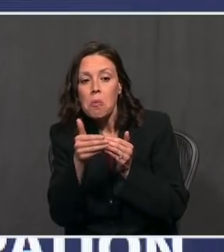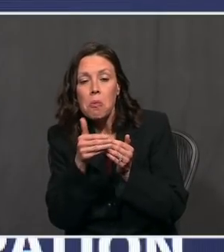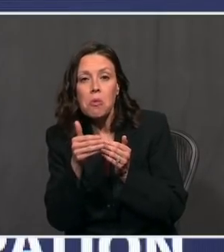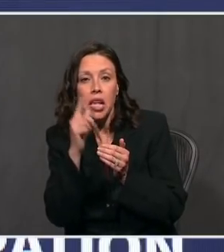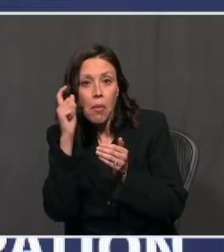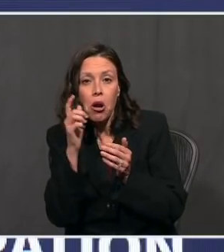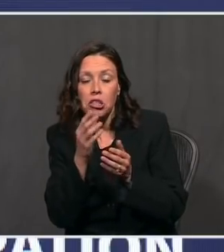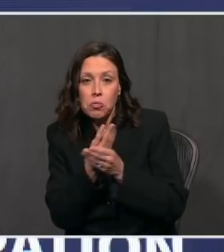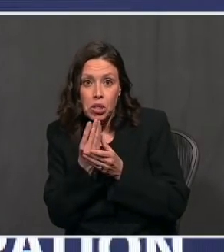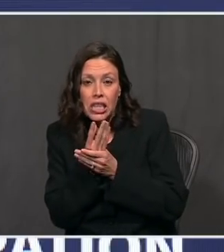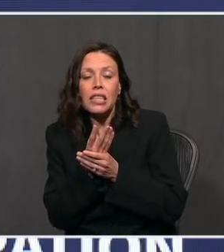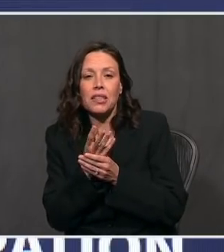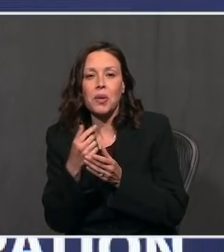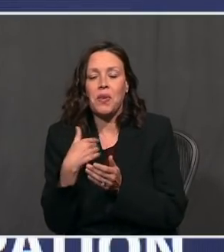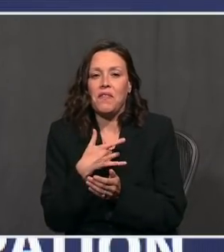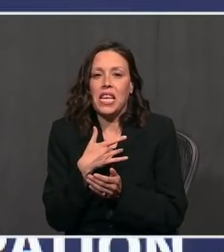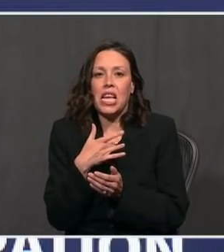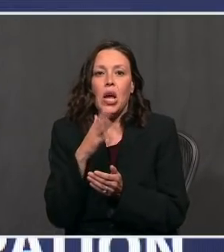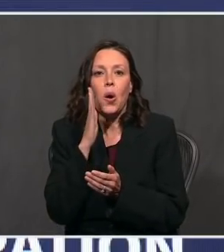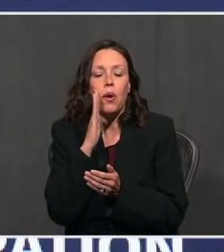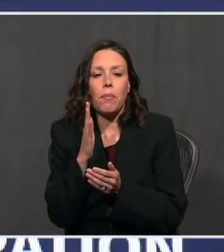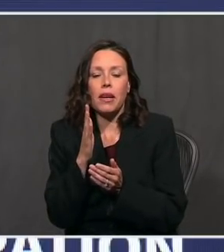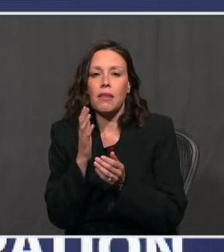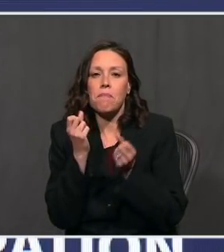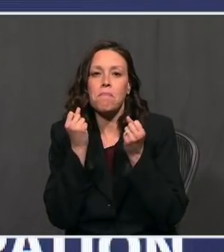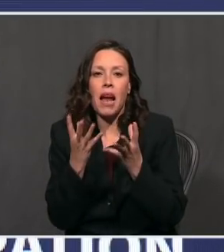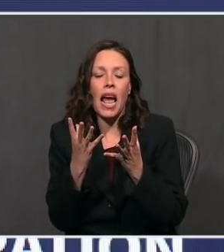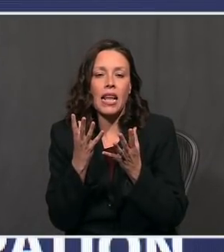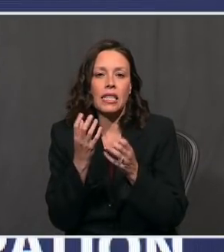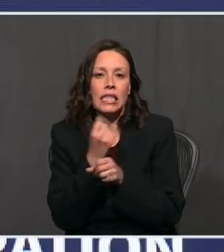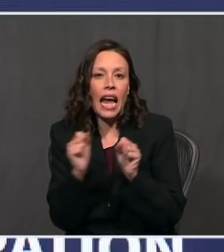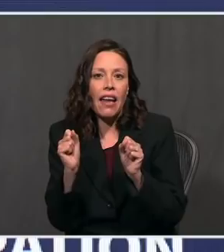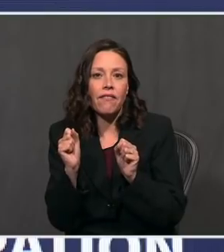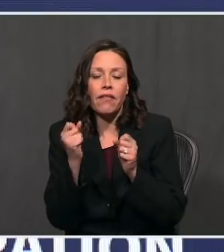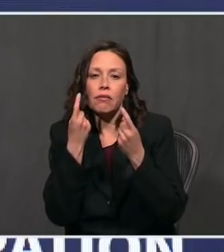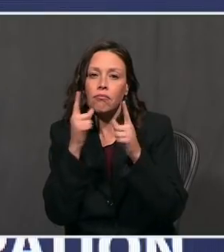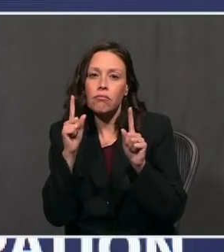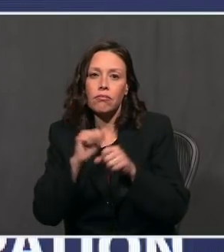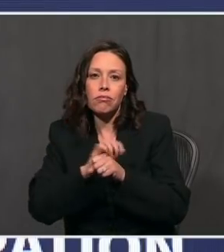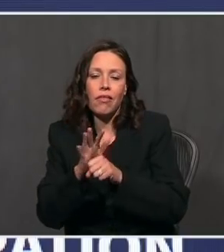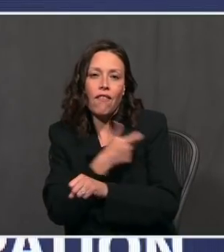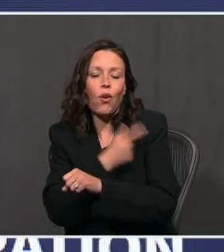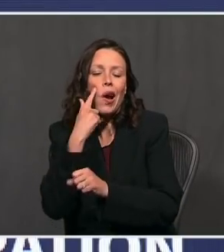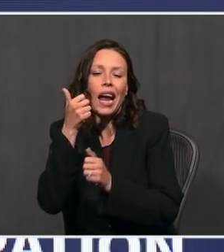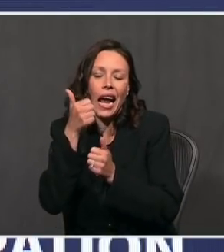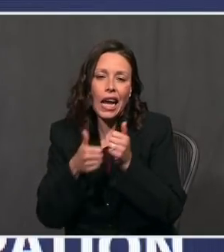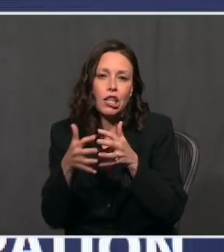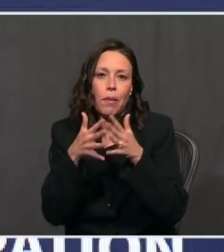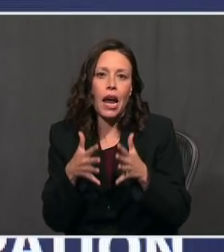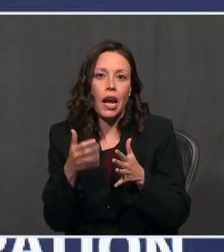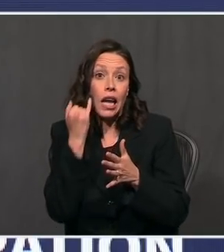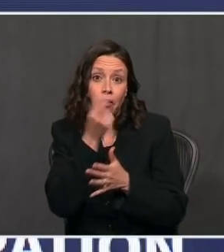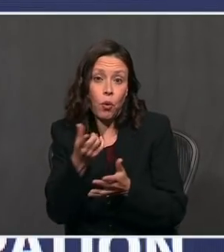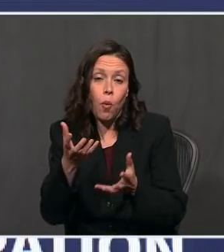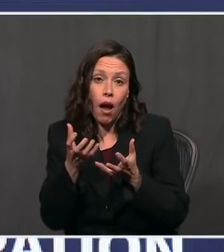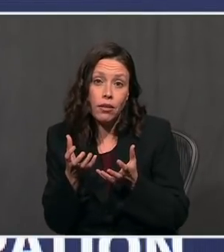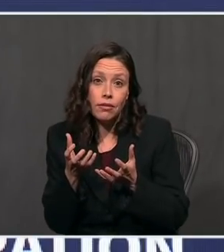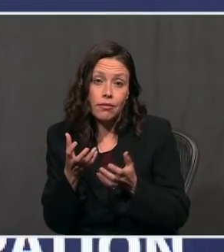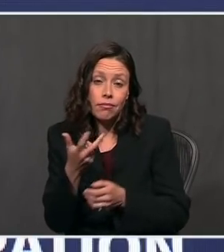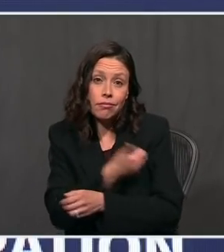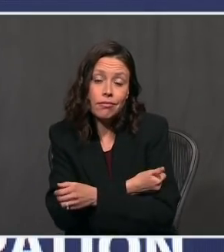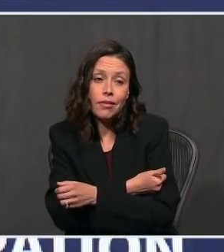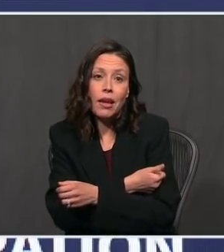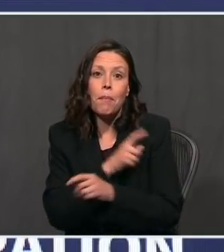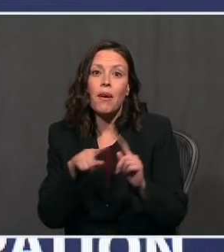we'll have what we believe will be multiple safe and effective coronavirus vaccines for every American that wants one. But we got to